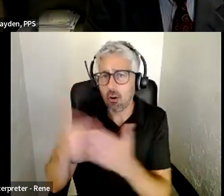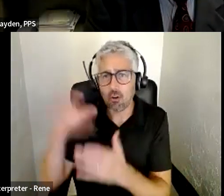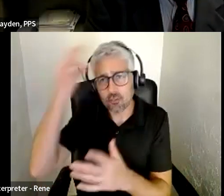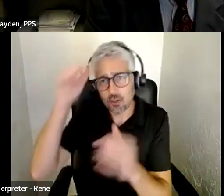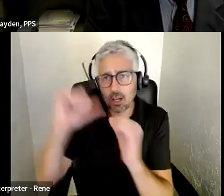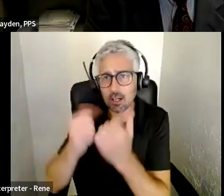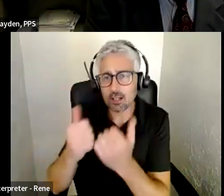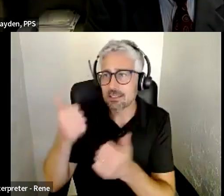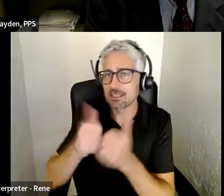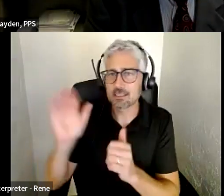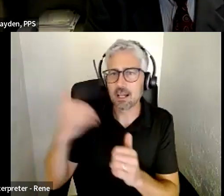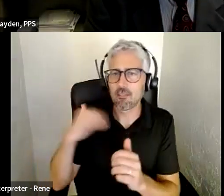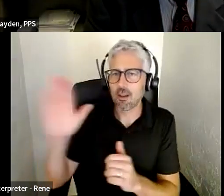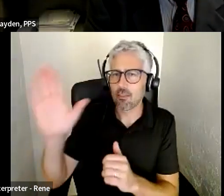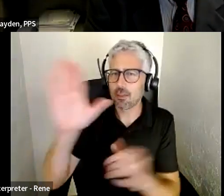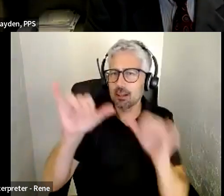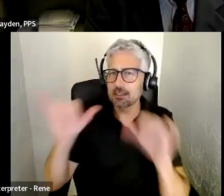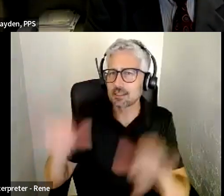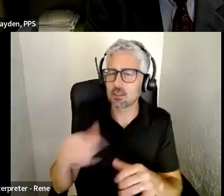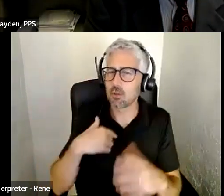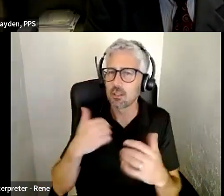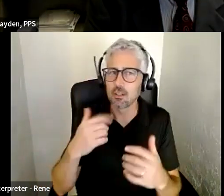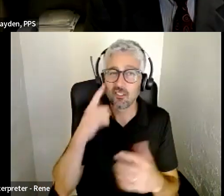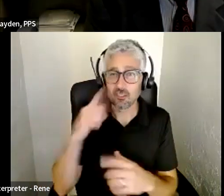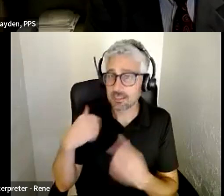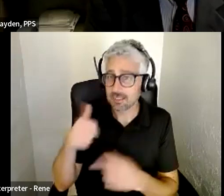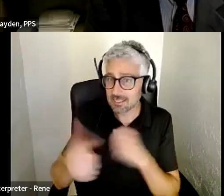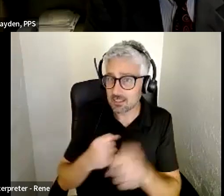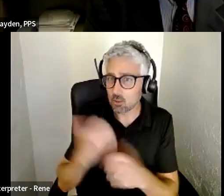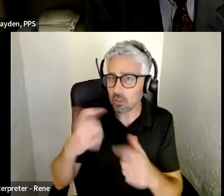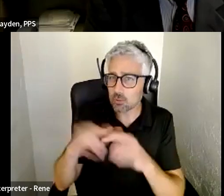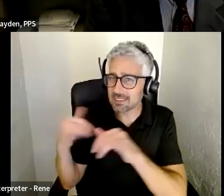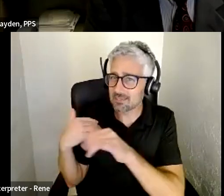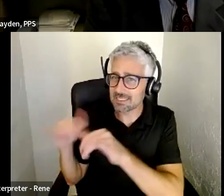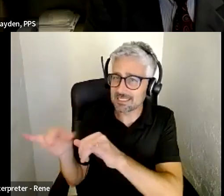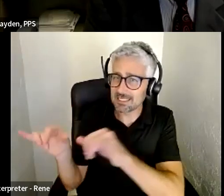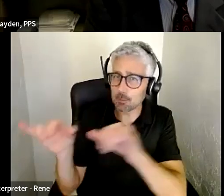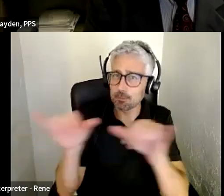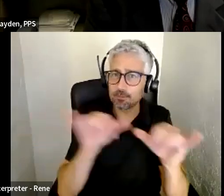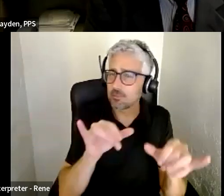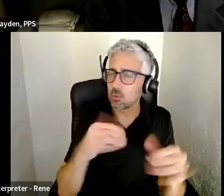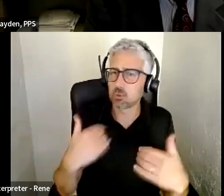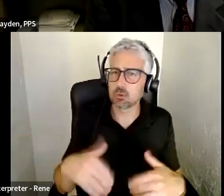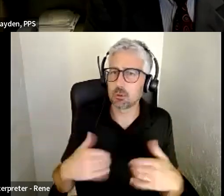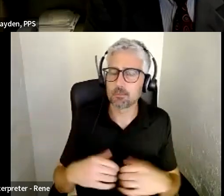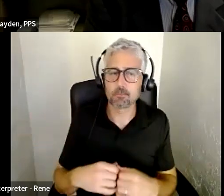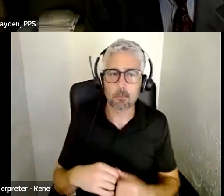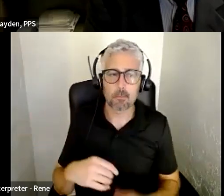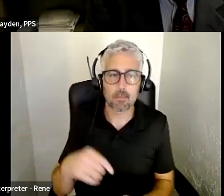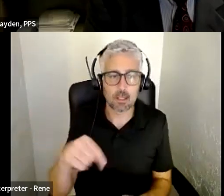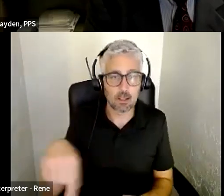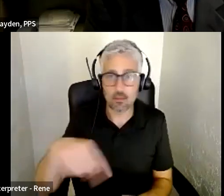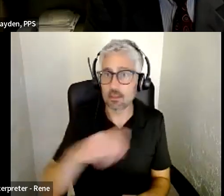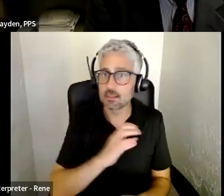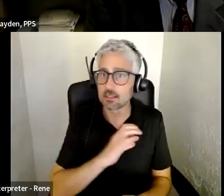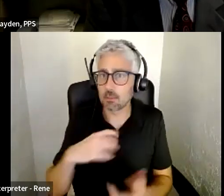their ways of doing things. So they've been trying to standardize for 10 years. But I feel like what you all are talking about here,